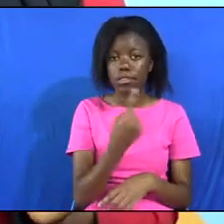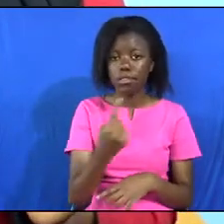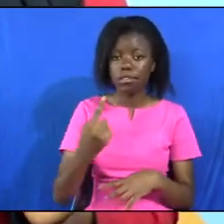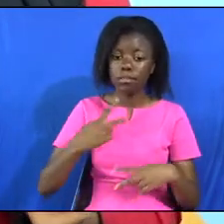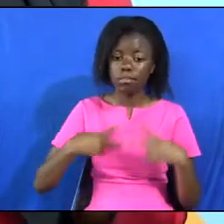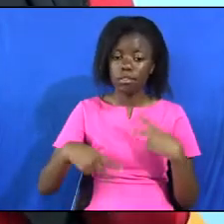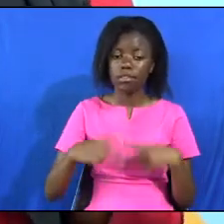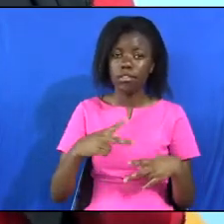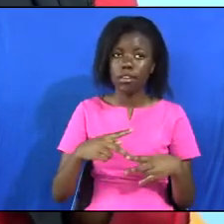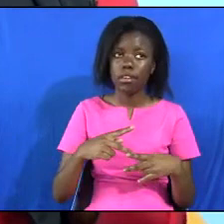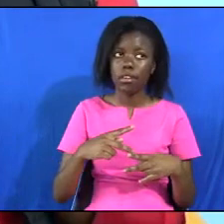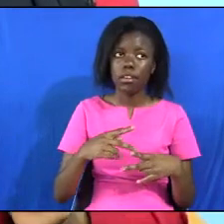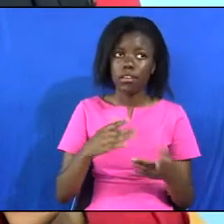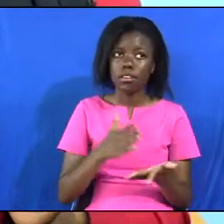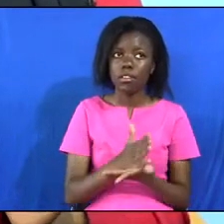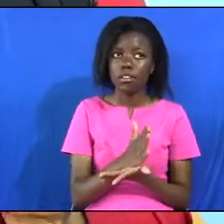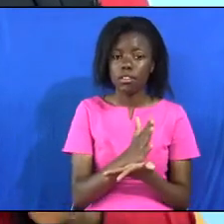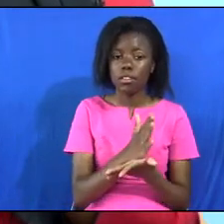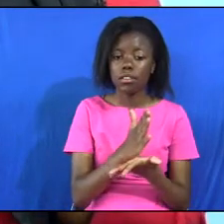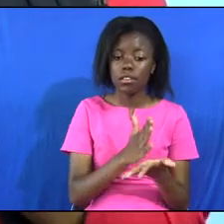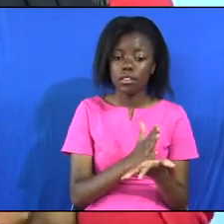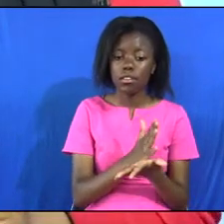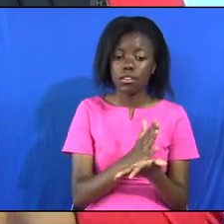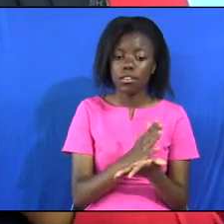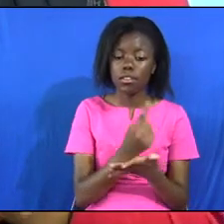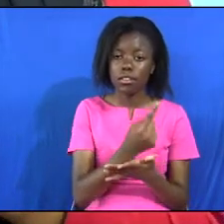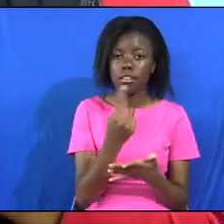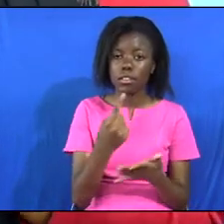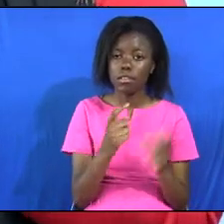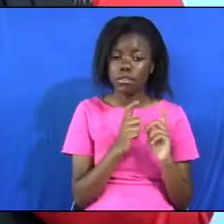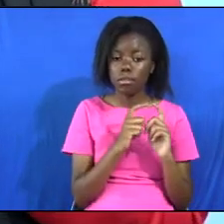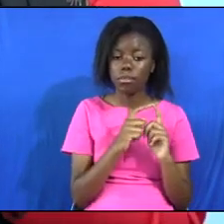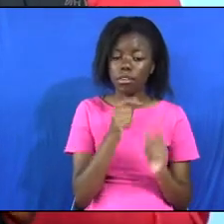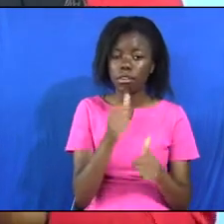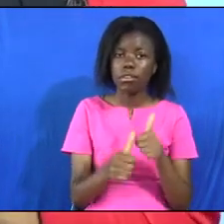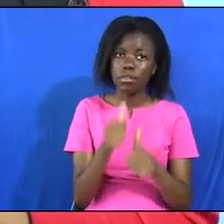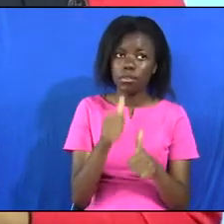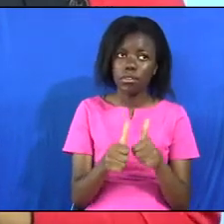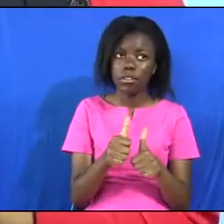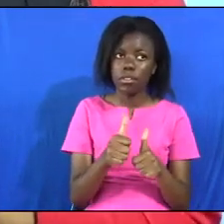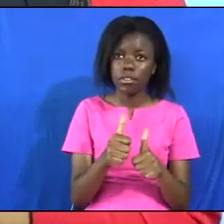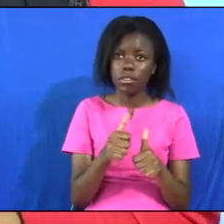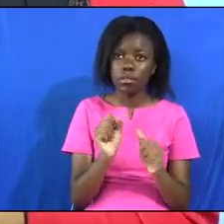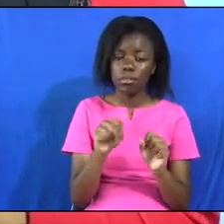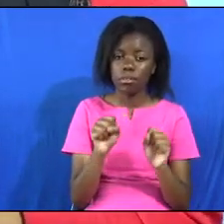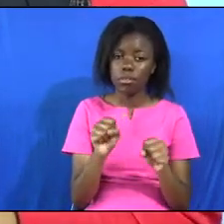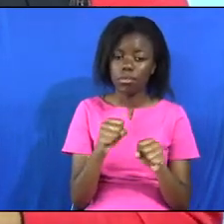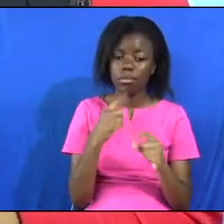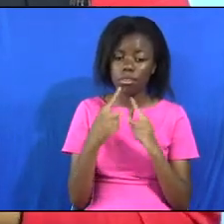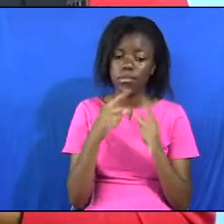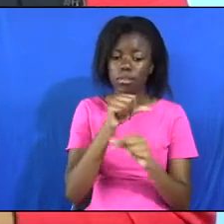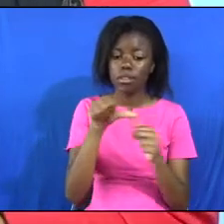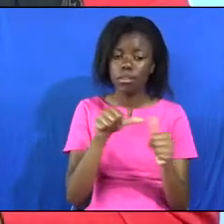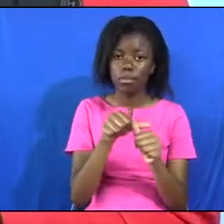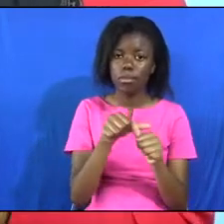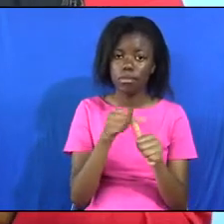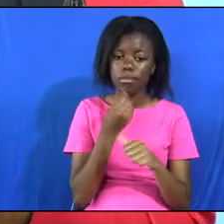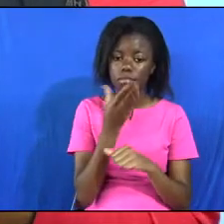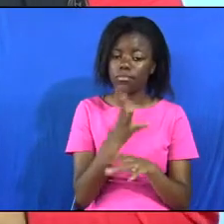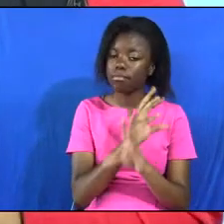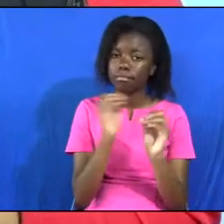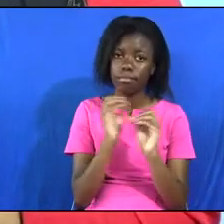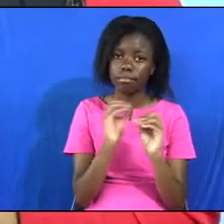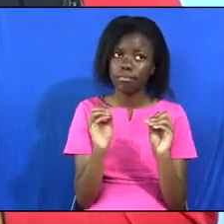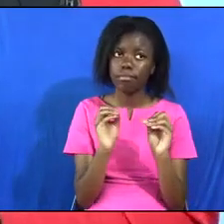going through one or the other thing that they may not be able to speak about openly. So we must be compassionate